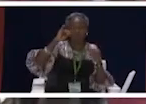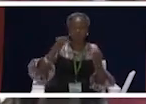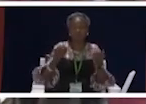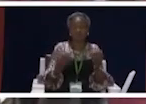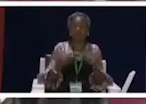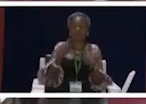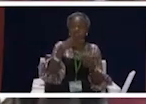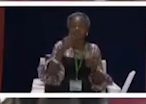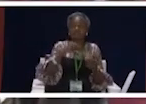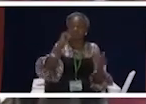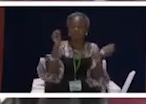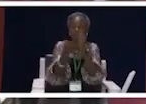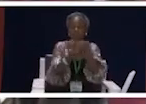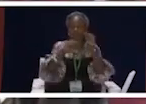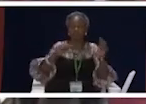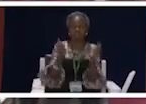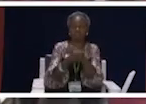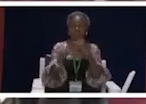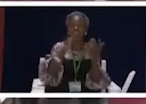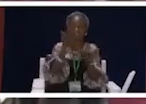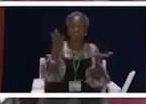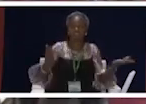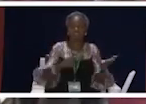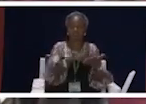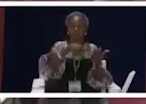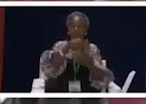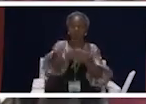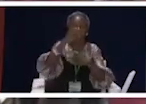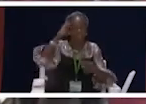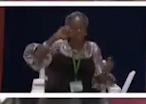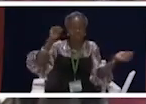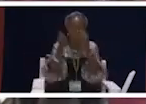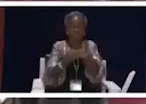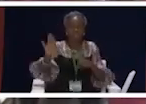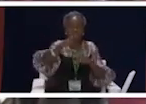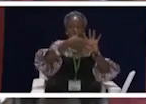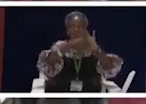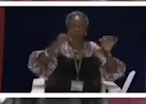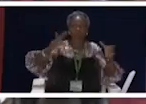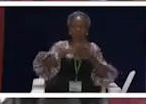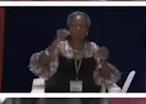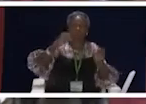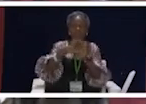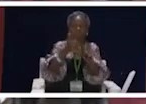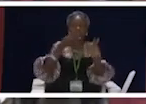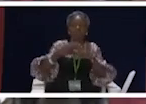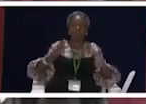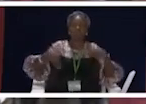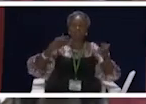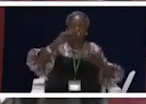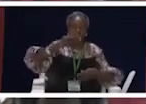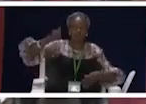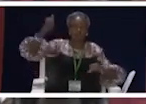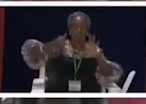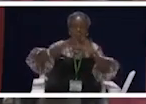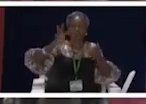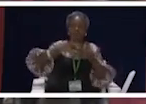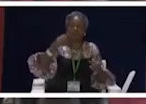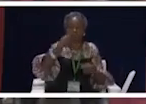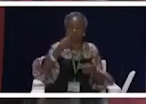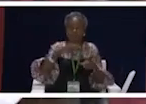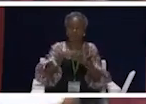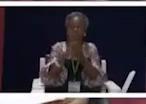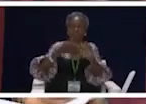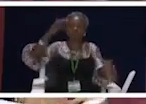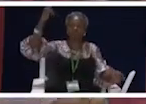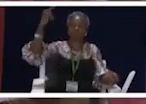The unchangeable changer is here tonight. He's going to change your stories. He's going to give you a better story to tell in the name